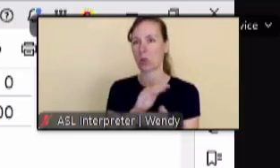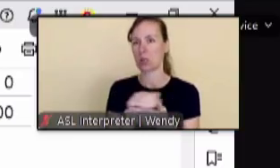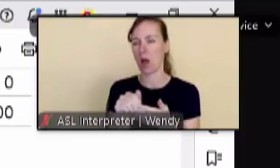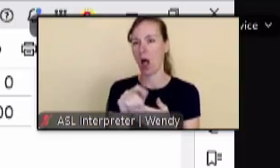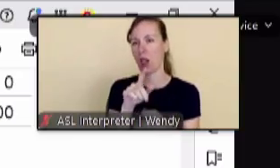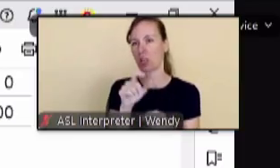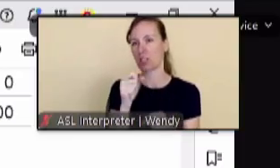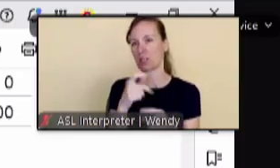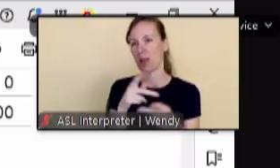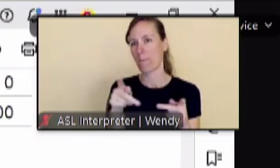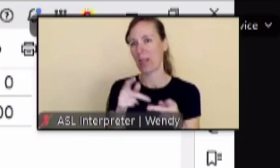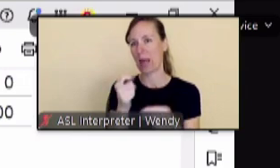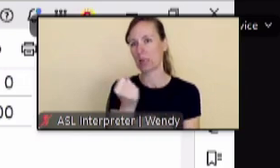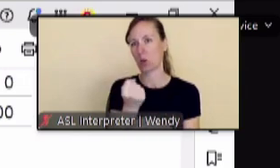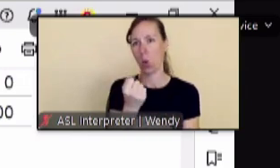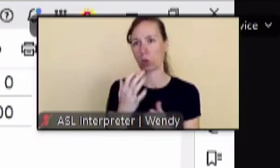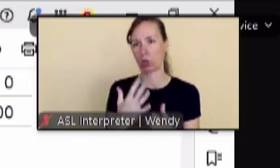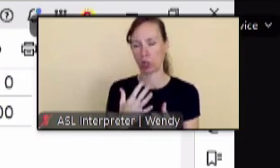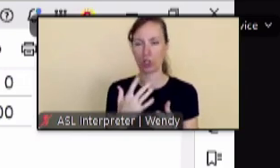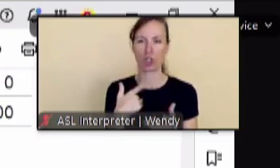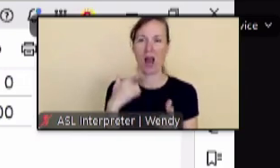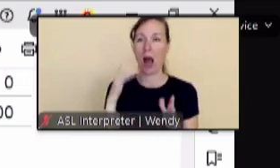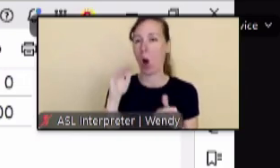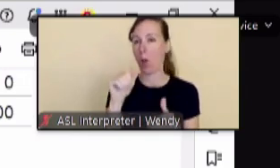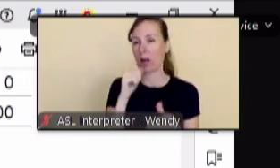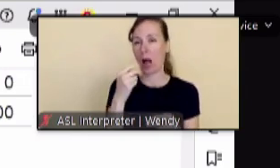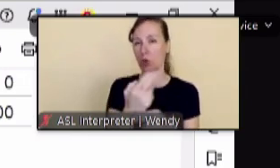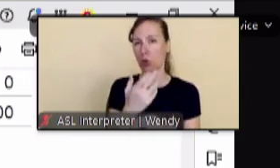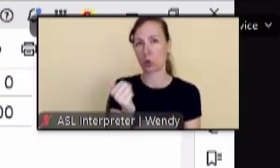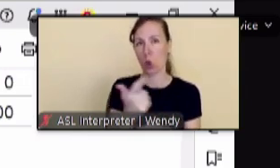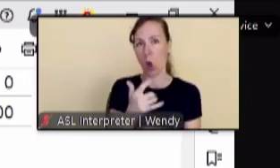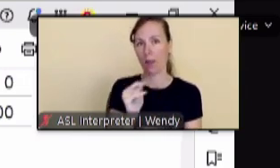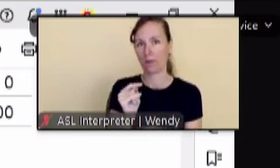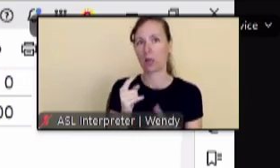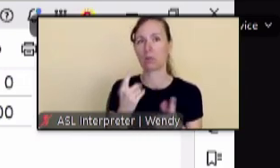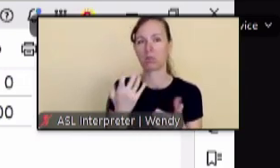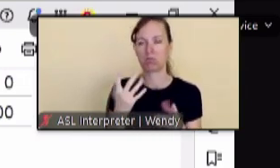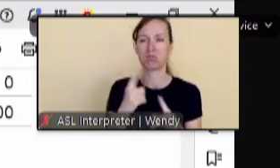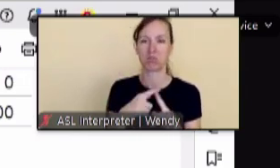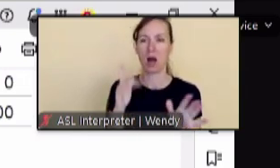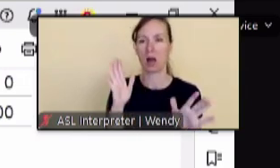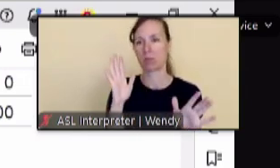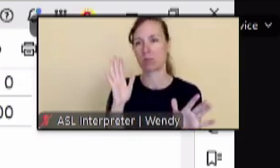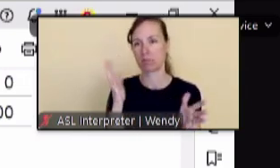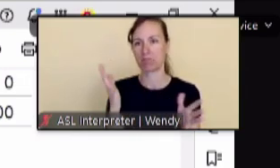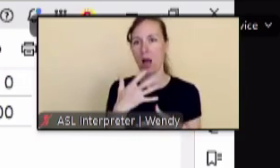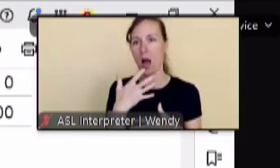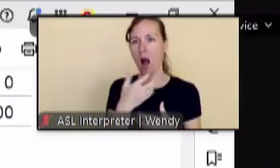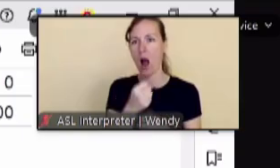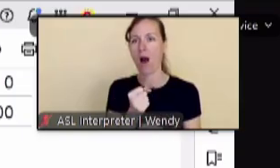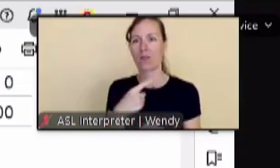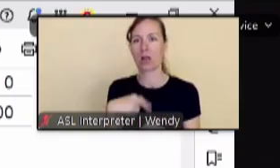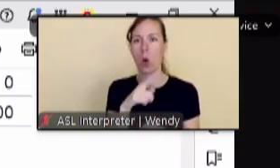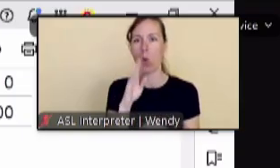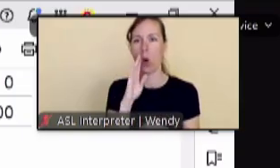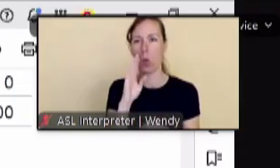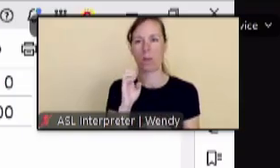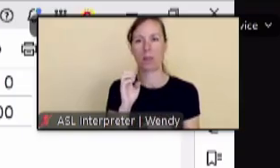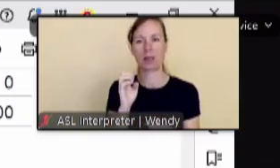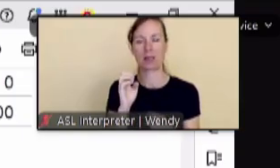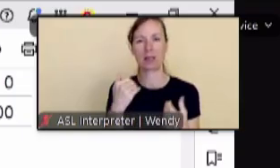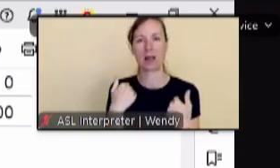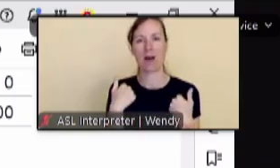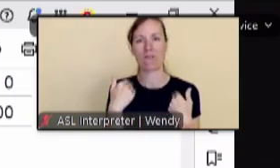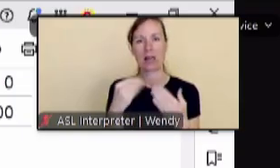anticipating, hopefully not to use all of this, but I'm very confident we're going to be running into expenses that